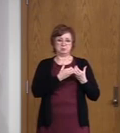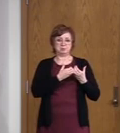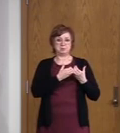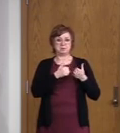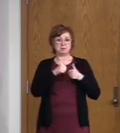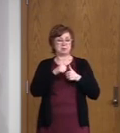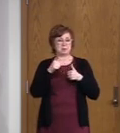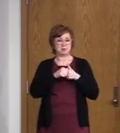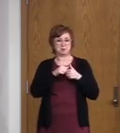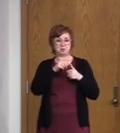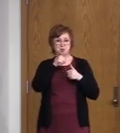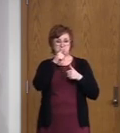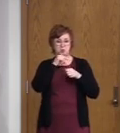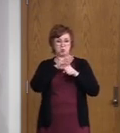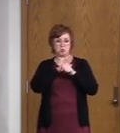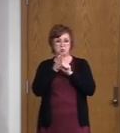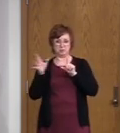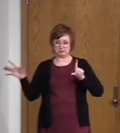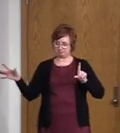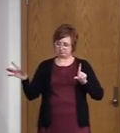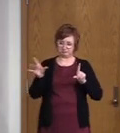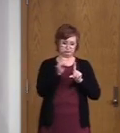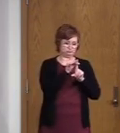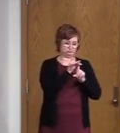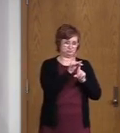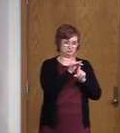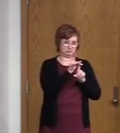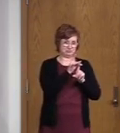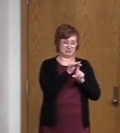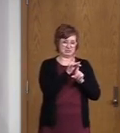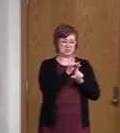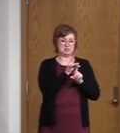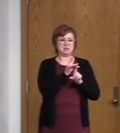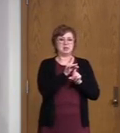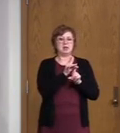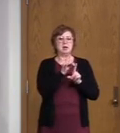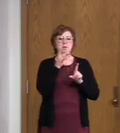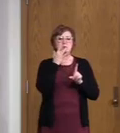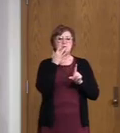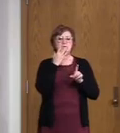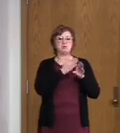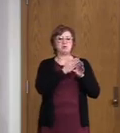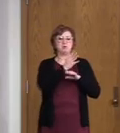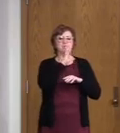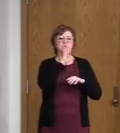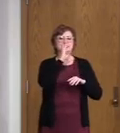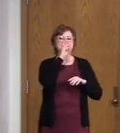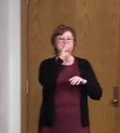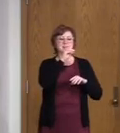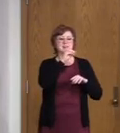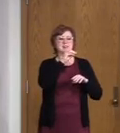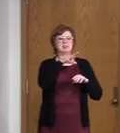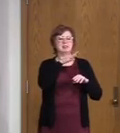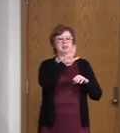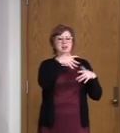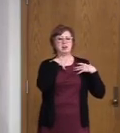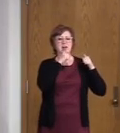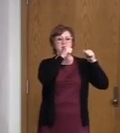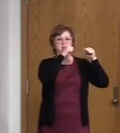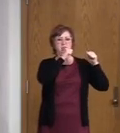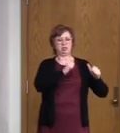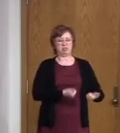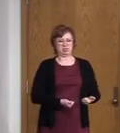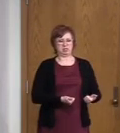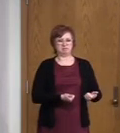presentation. It's the people that are over 60 that are unfortunately have the most impact from COVID and the